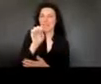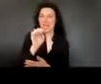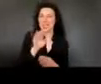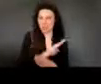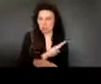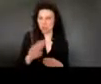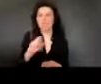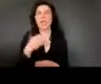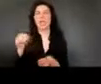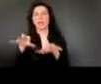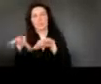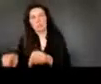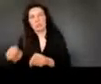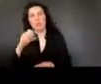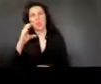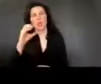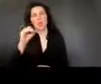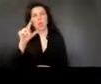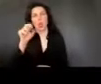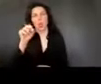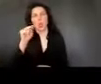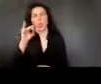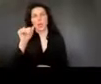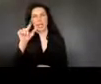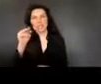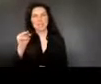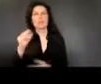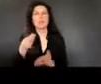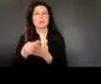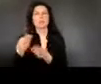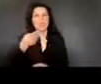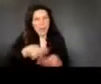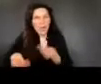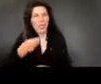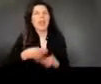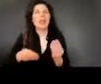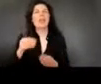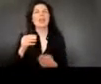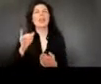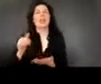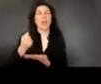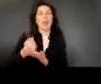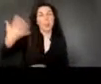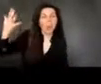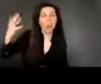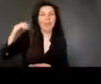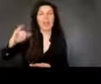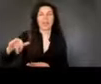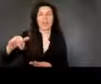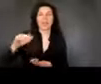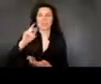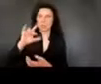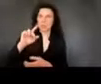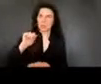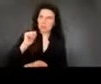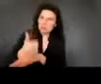and colonialism more generally. A lot of the wealth that allowed for the slave industry to be set up, and a lot of the infrastructure that